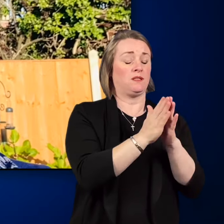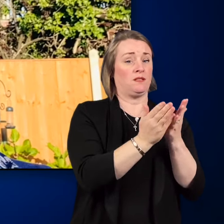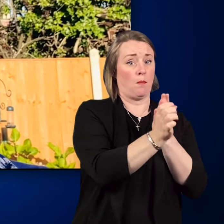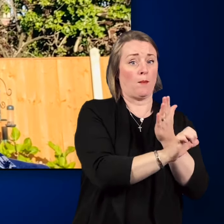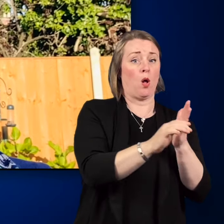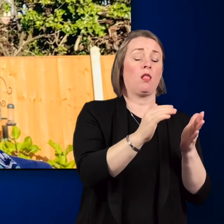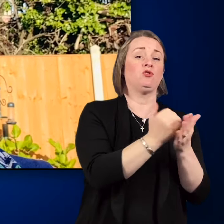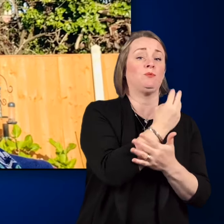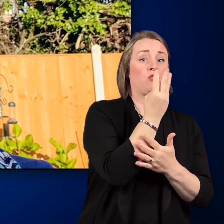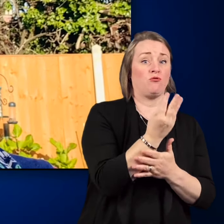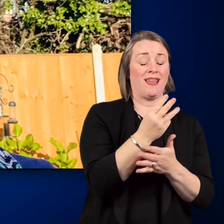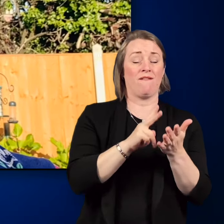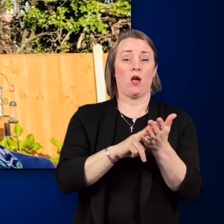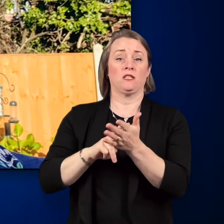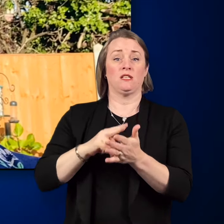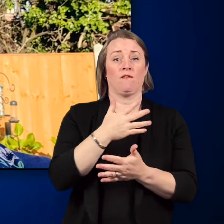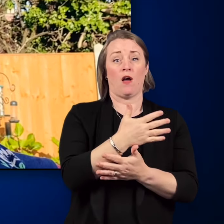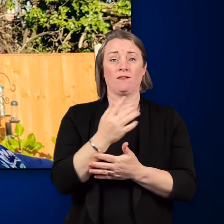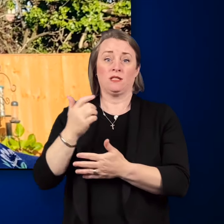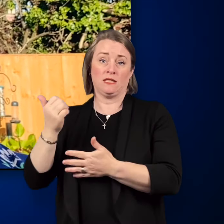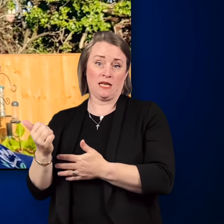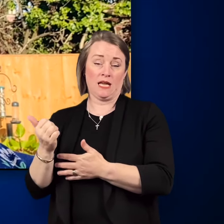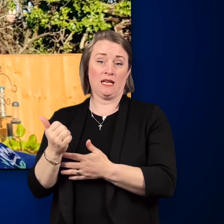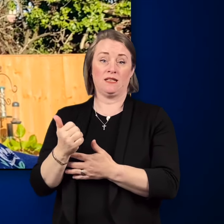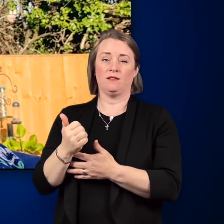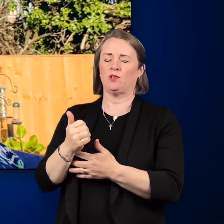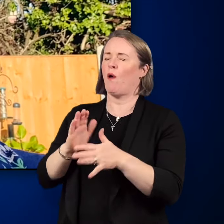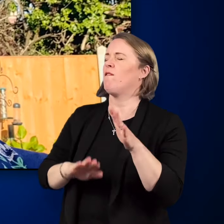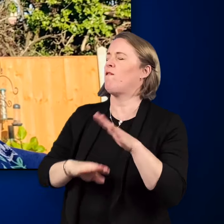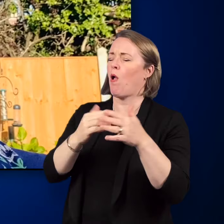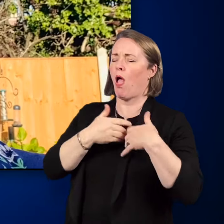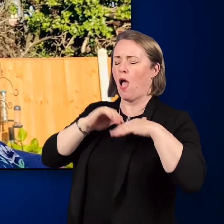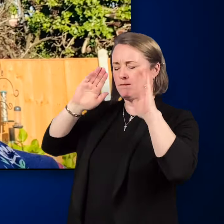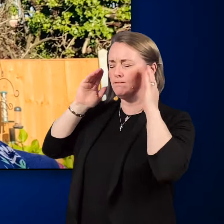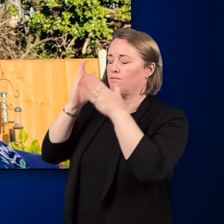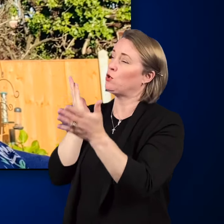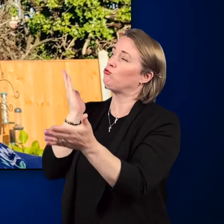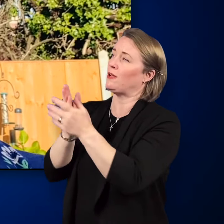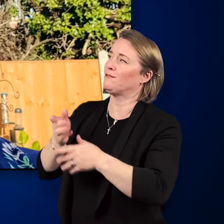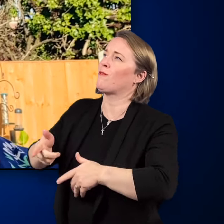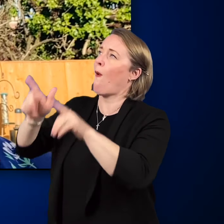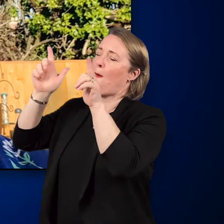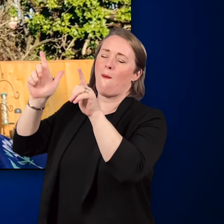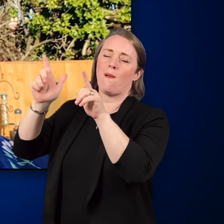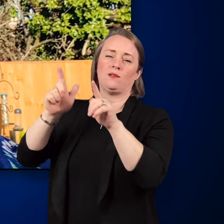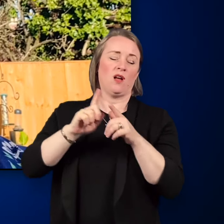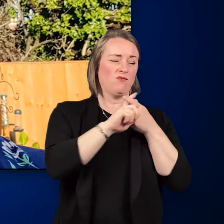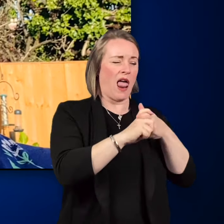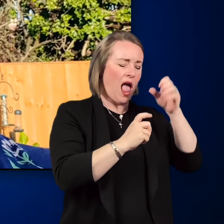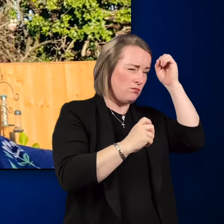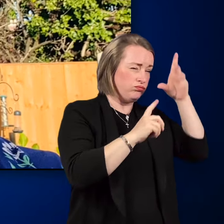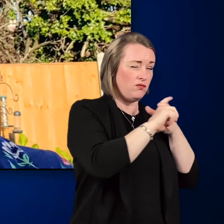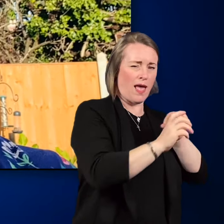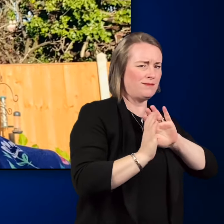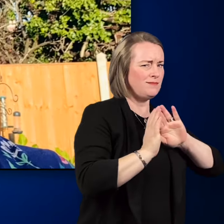lean not on your own understanding. In all your ways acknowledge Him and He will direct your paths. Earlier today,